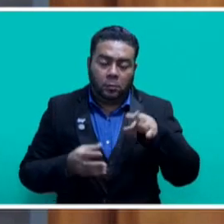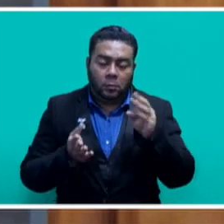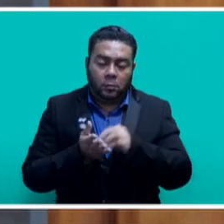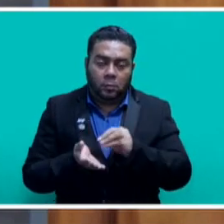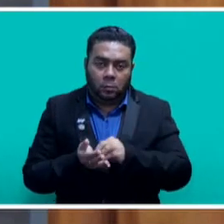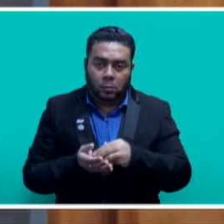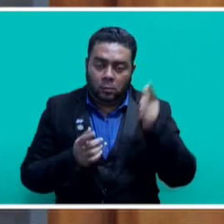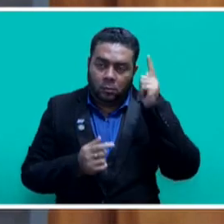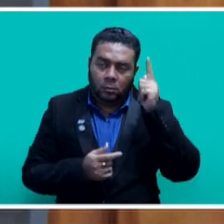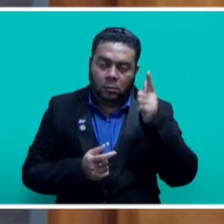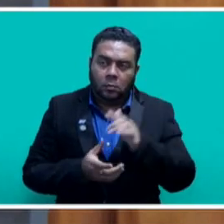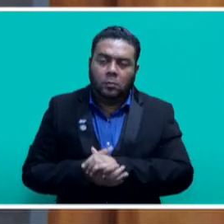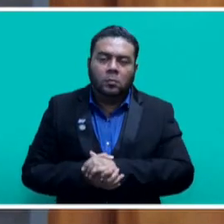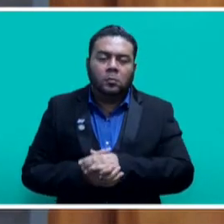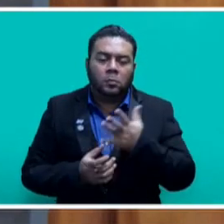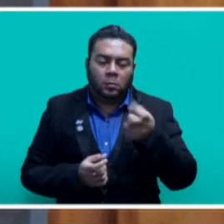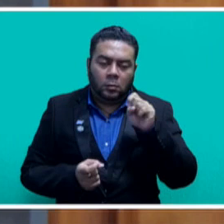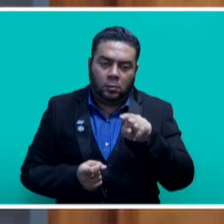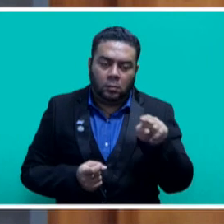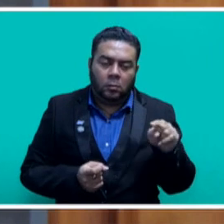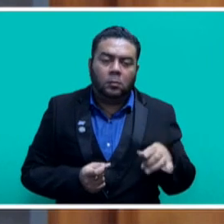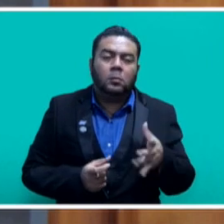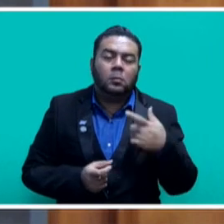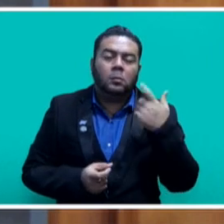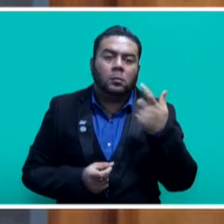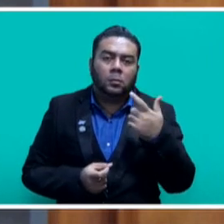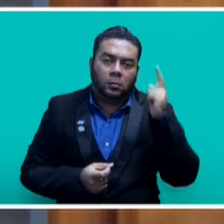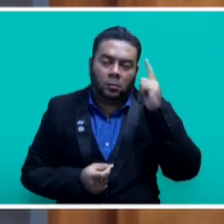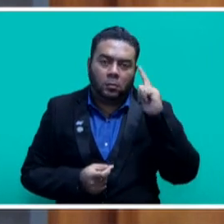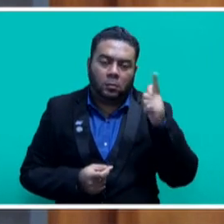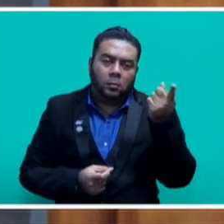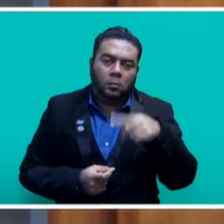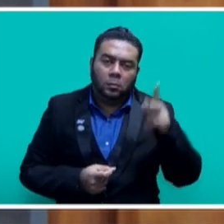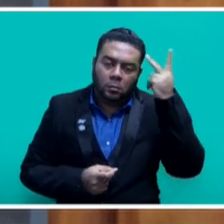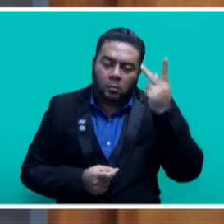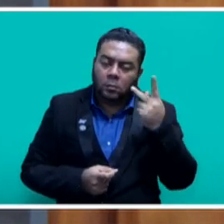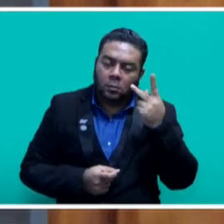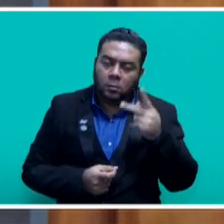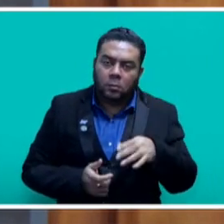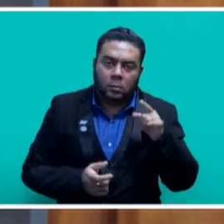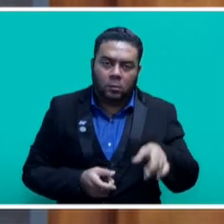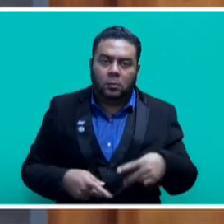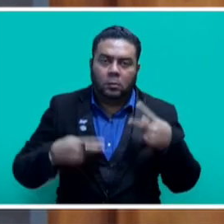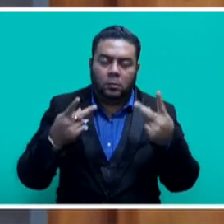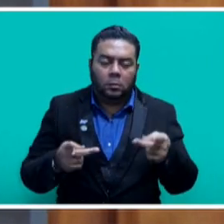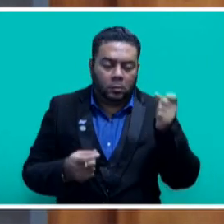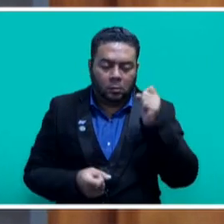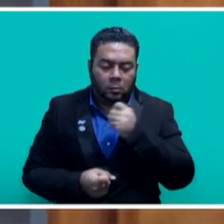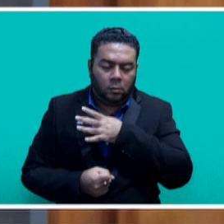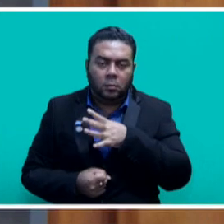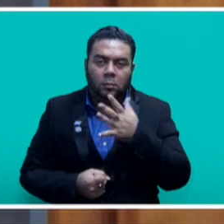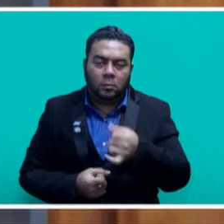provide pastoral care service along with teachers and the parents. They provide spiritual and